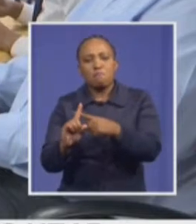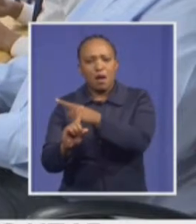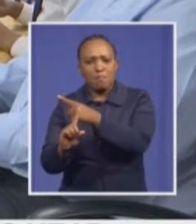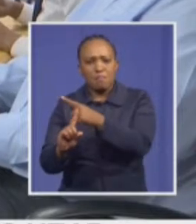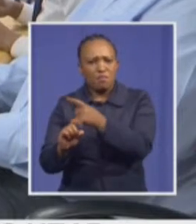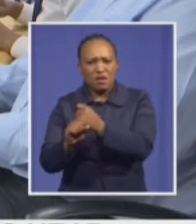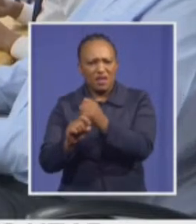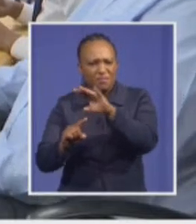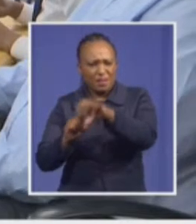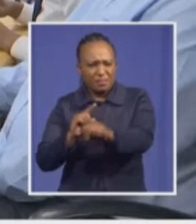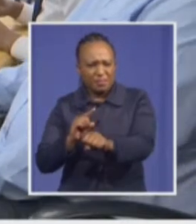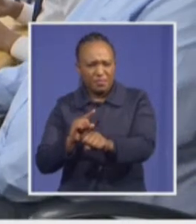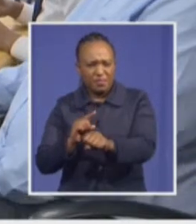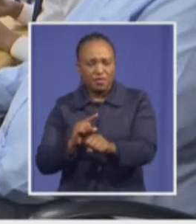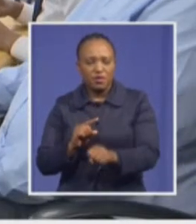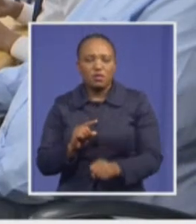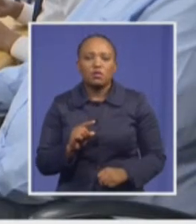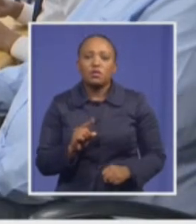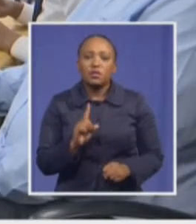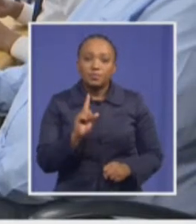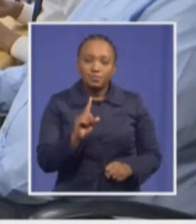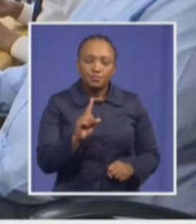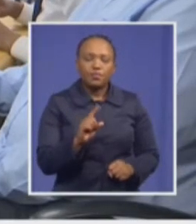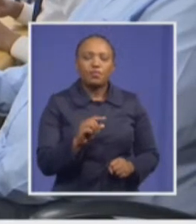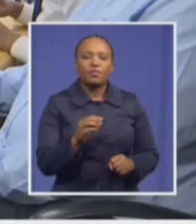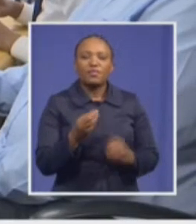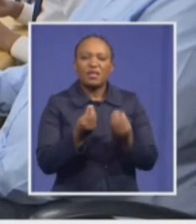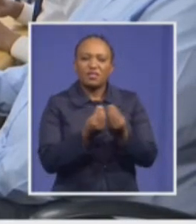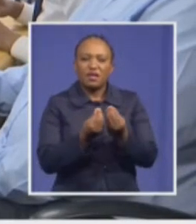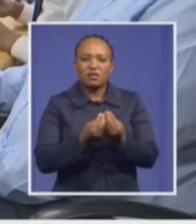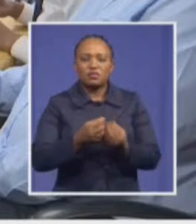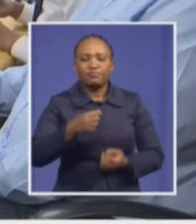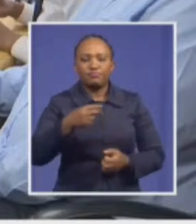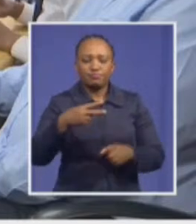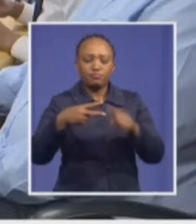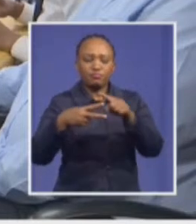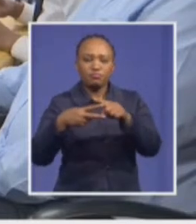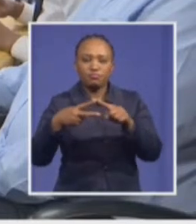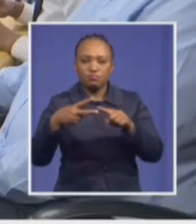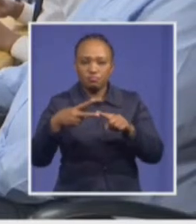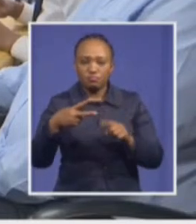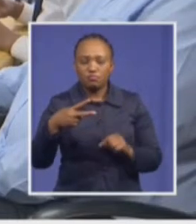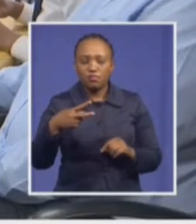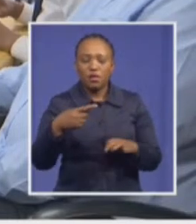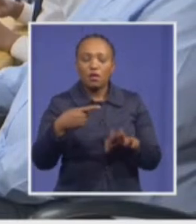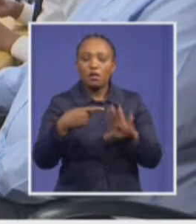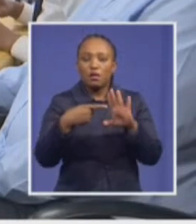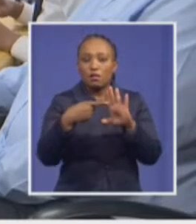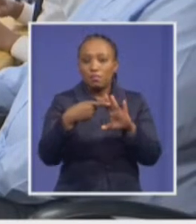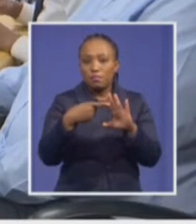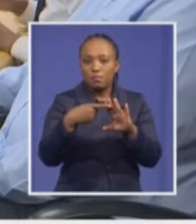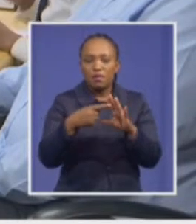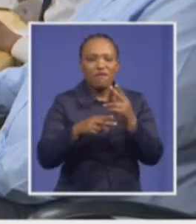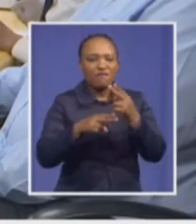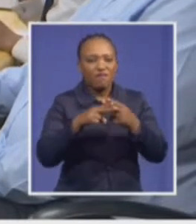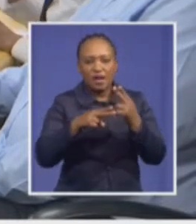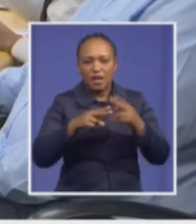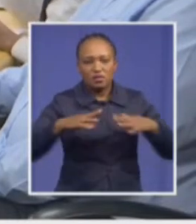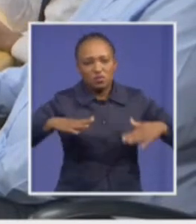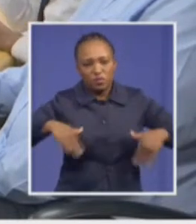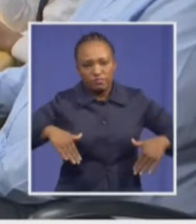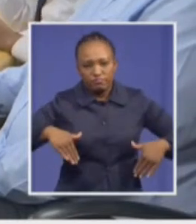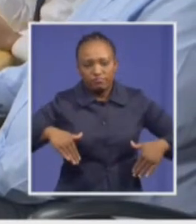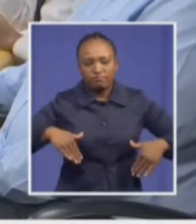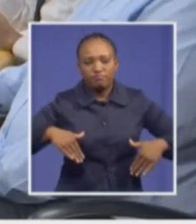There's that action proceedings, Yeah. which we have not yet finalized. Yes. I think it's enrolled for the 18th of